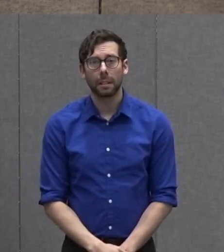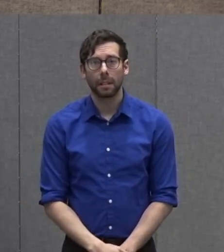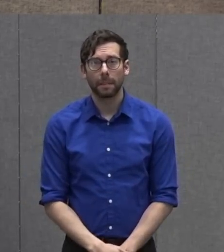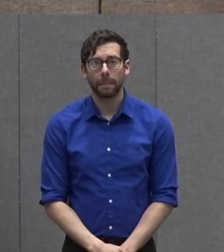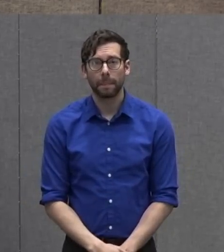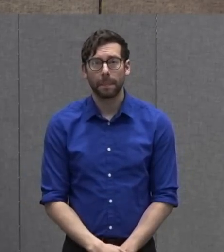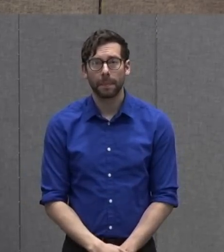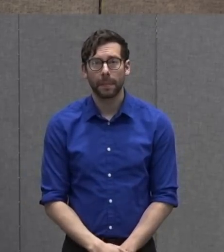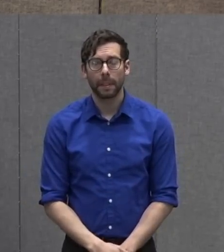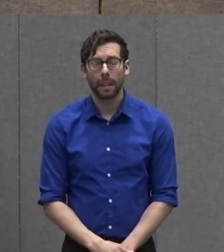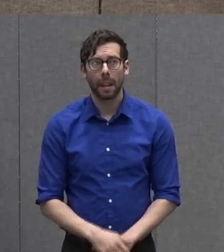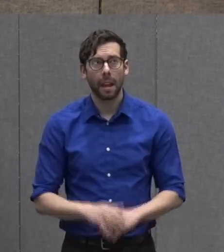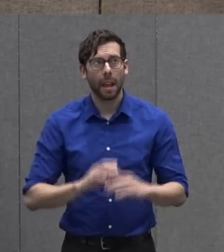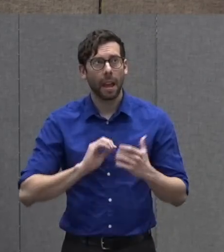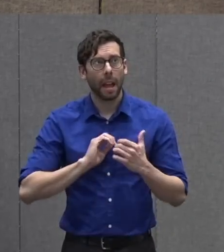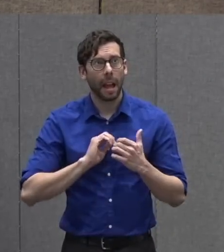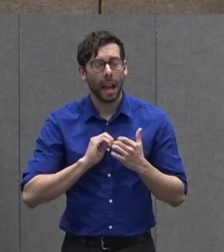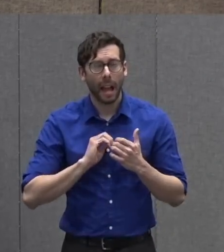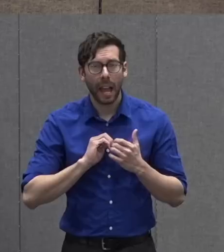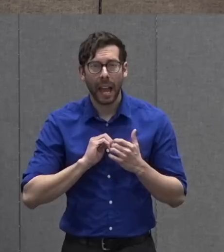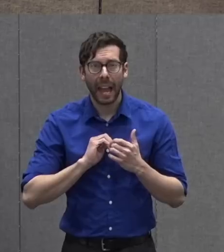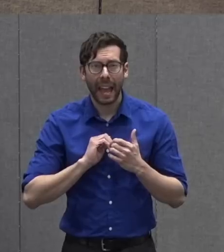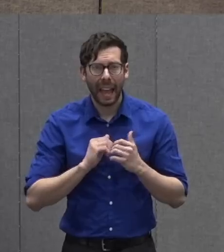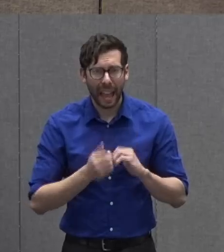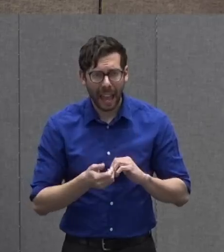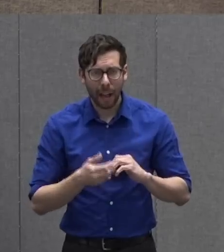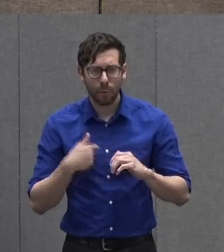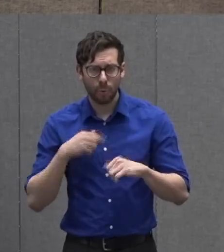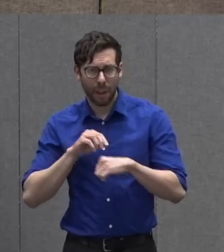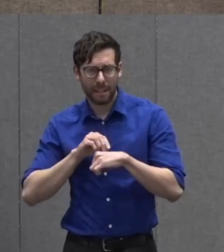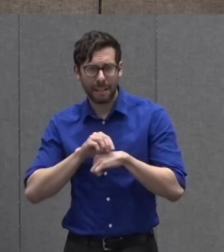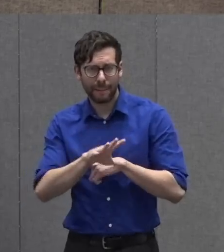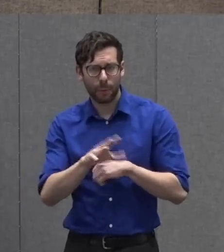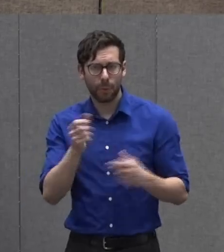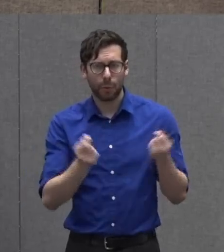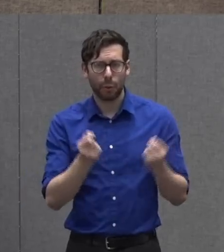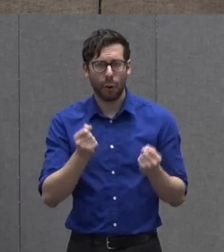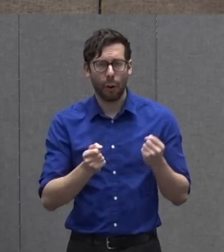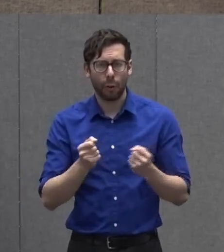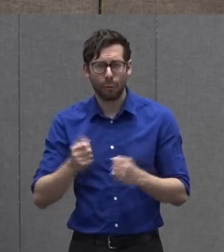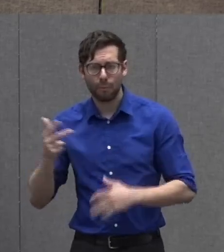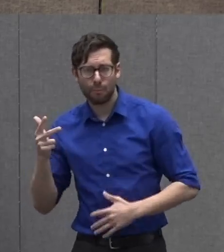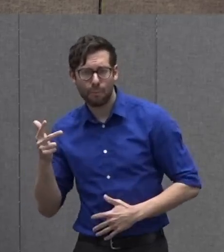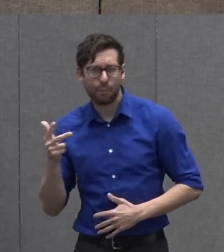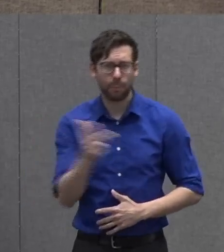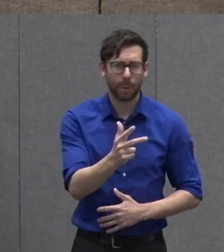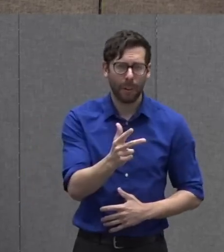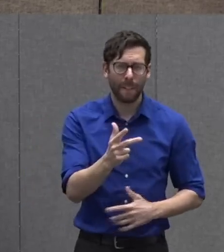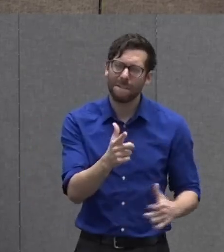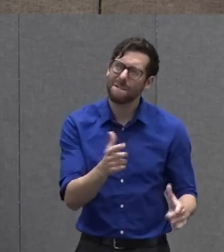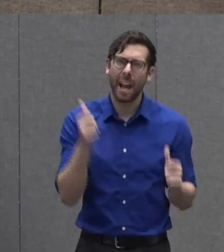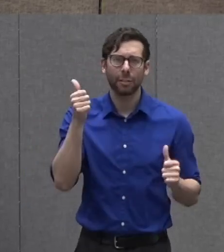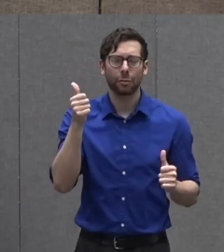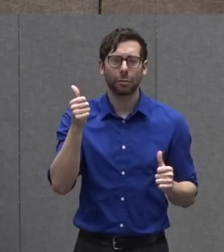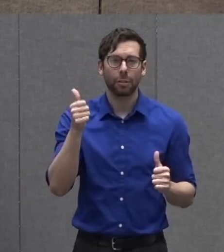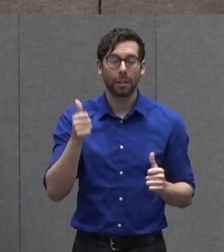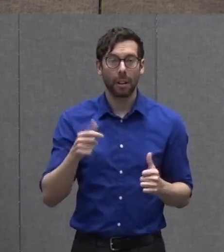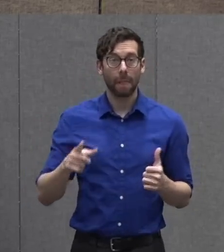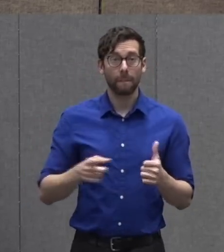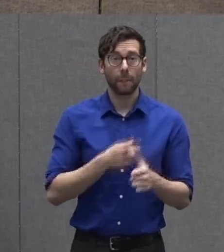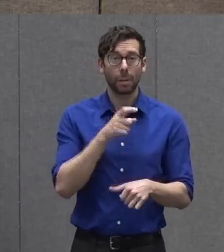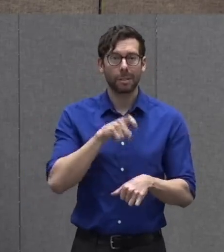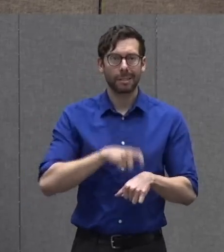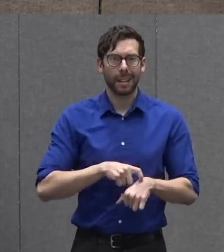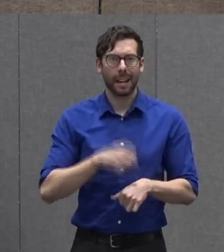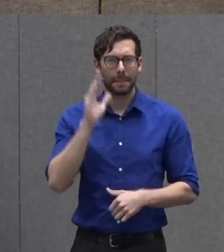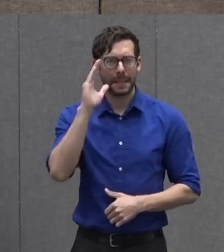How can I make this car go faster? Because it went sort of slow, in my opinion, the first time. How can I make